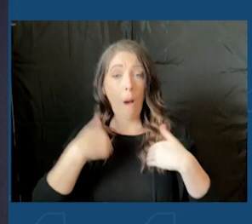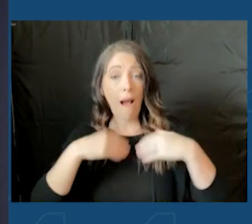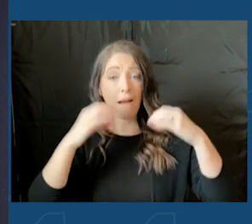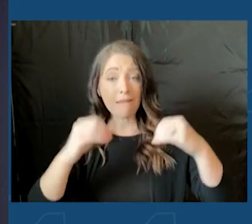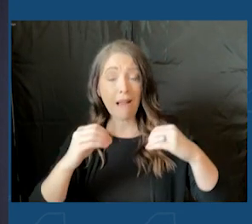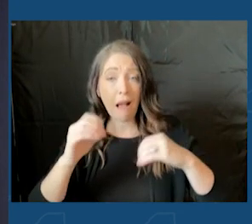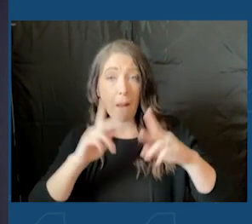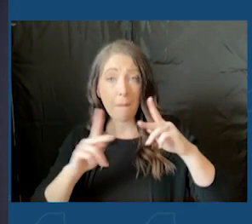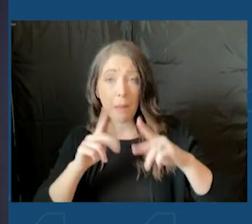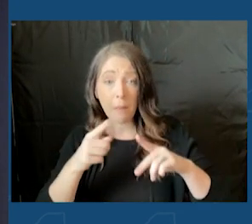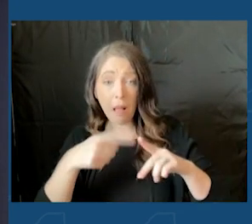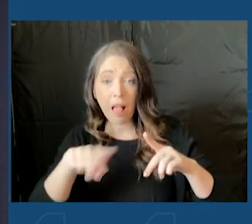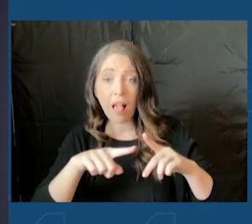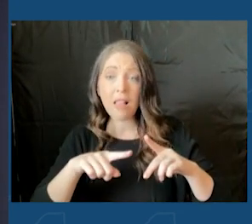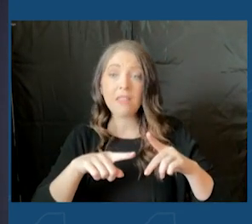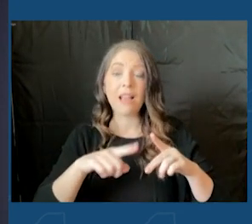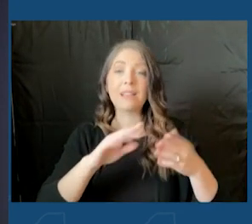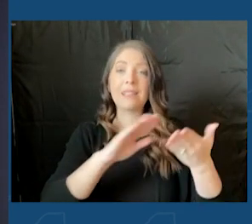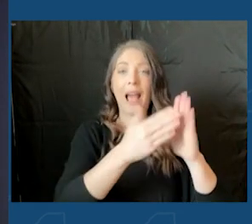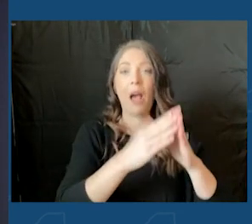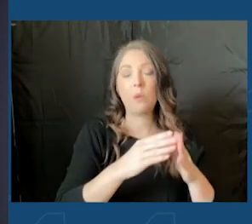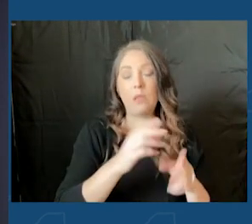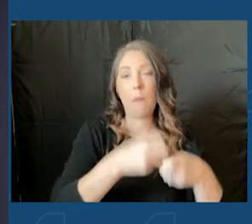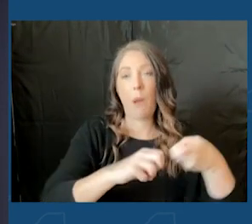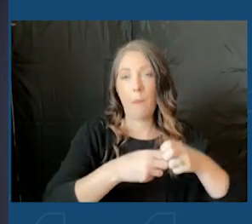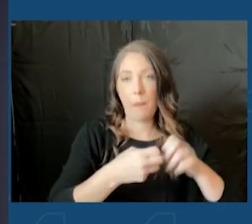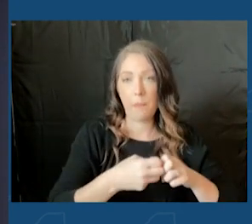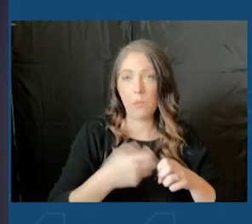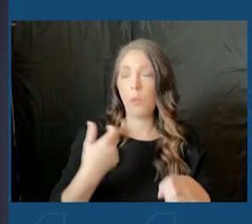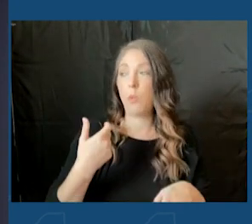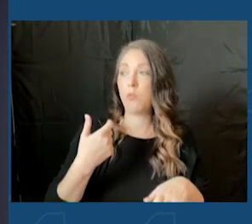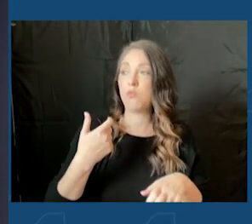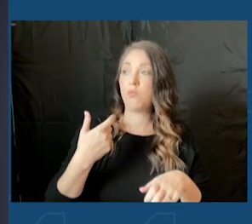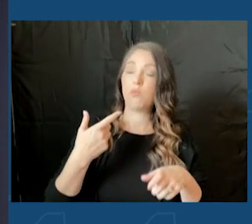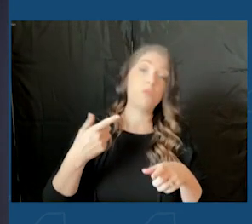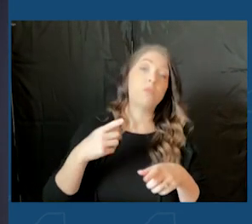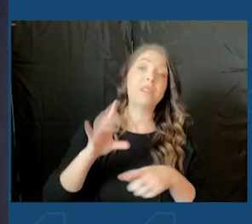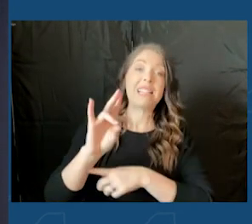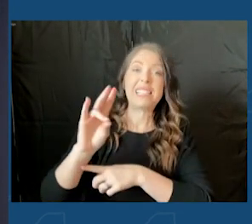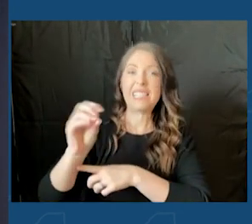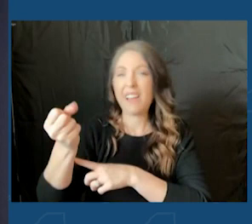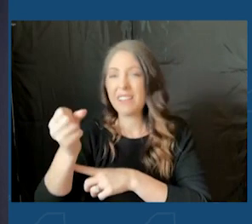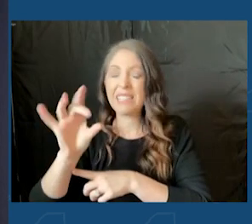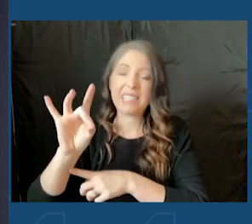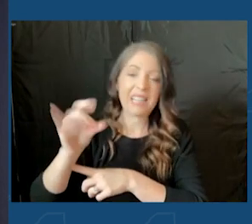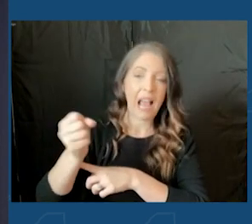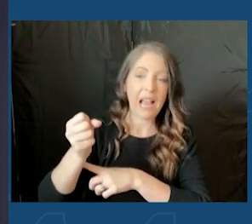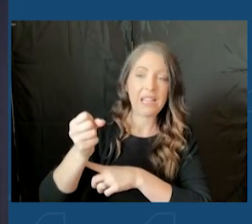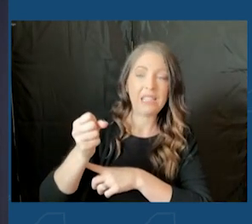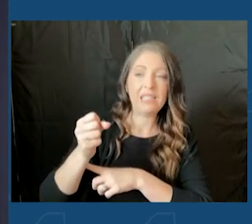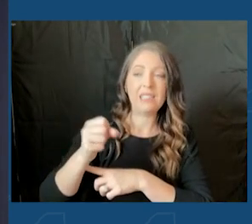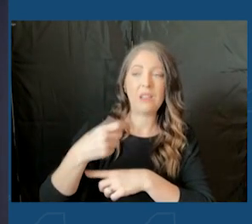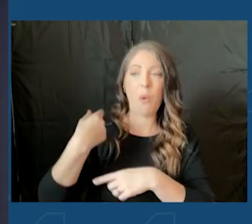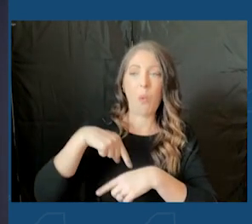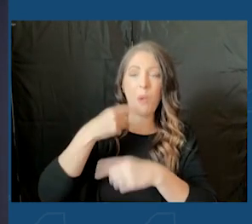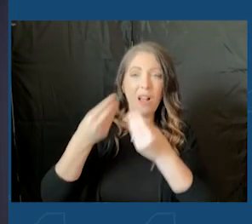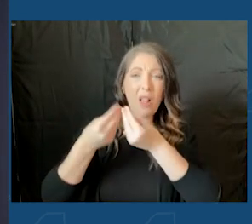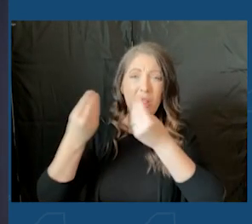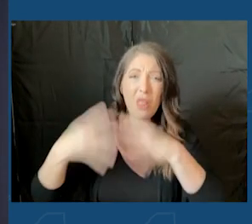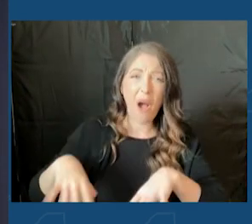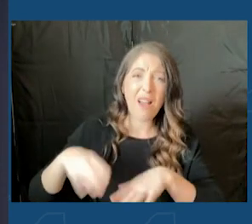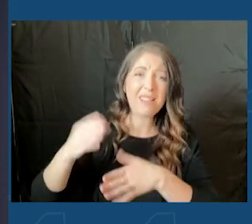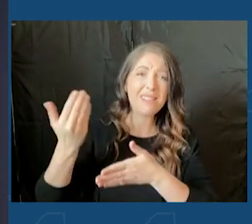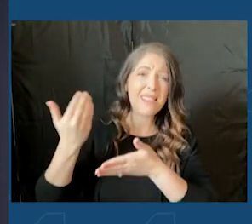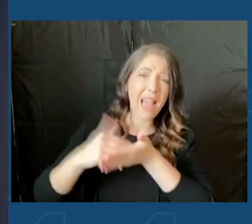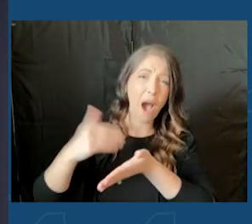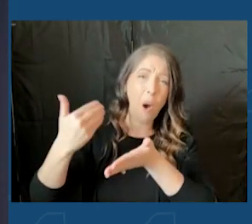over 100,000 single-room occupancy housing units in the 70s and 80s, and we've been building that back with supportive housing,